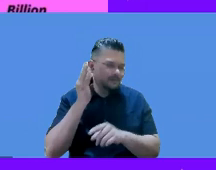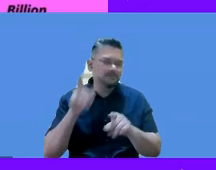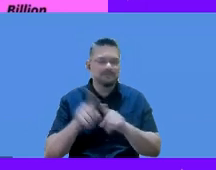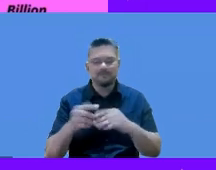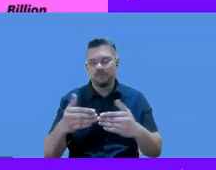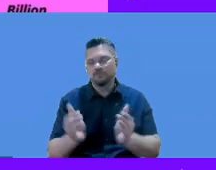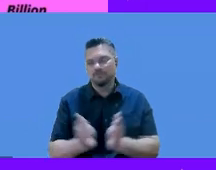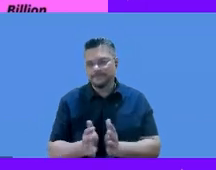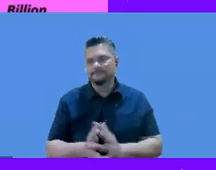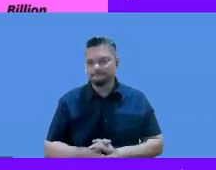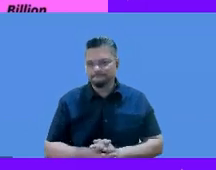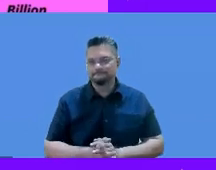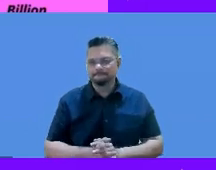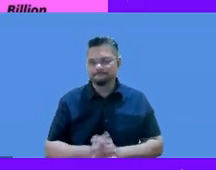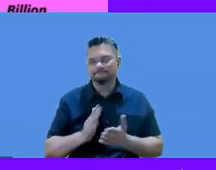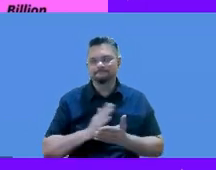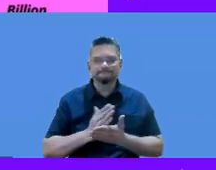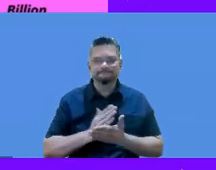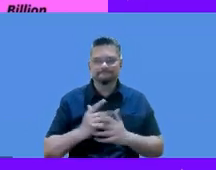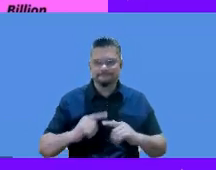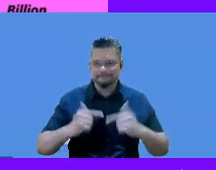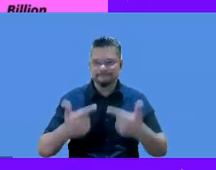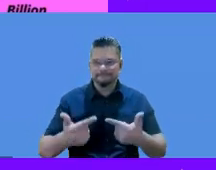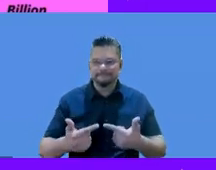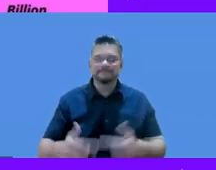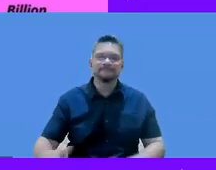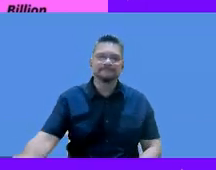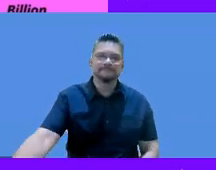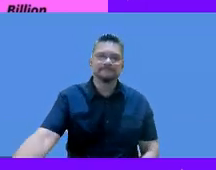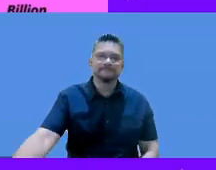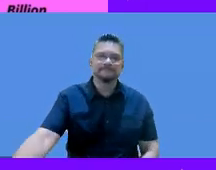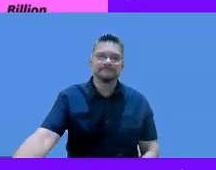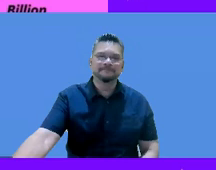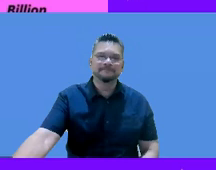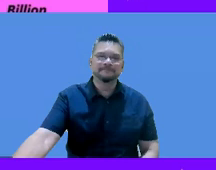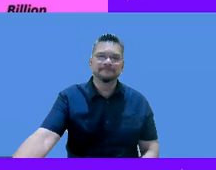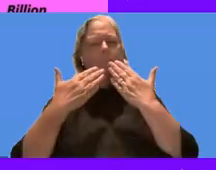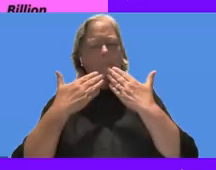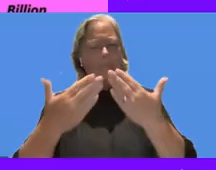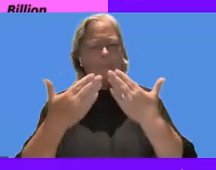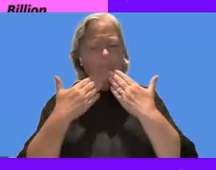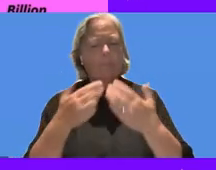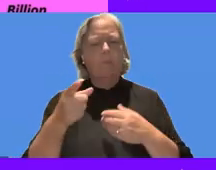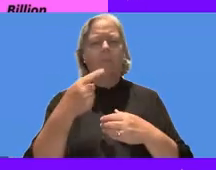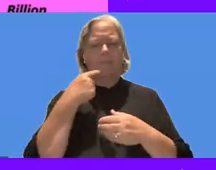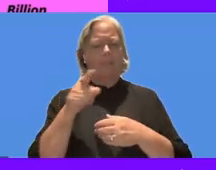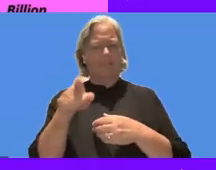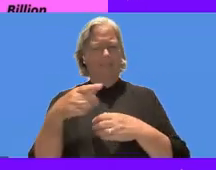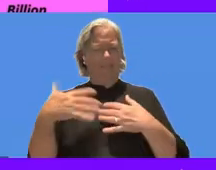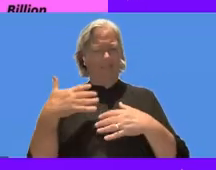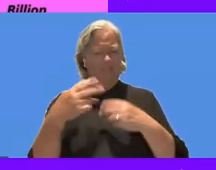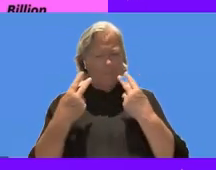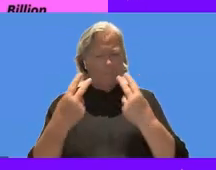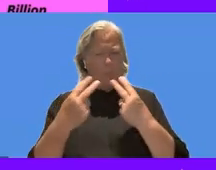Thank you so much, Gertrude. And I was really struck actually by how you mentioned about the importance of the work you're doing in involving girls in the